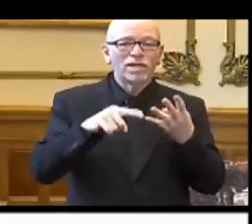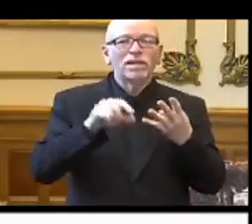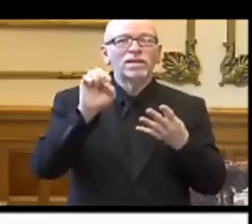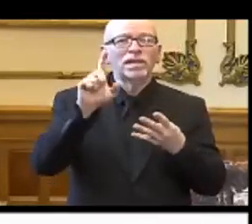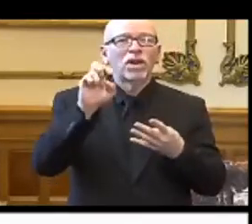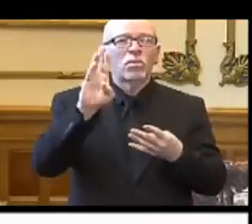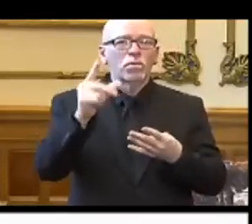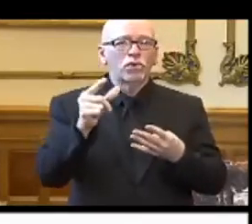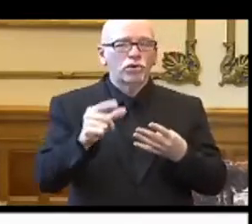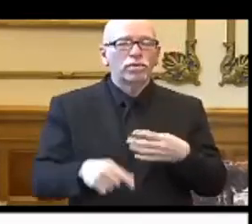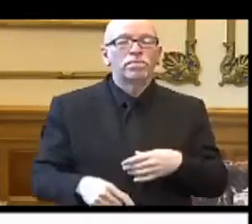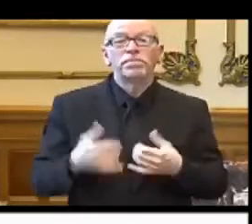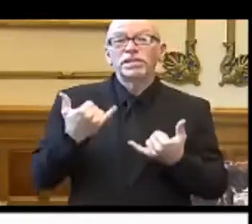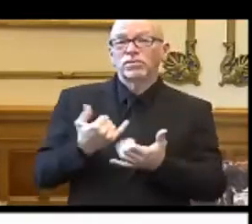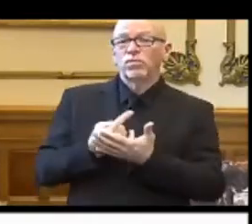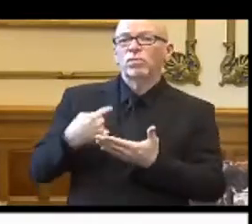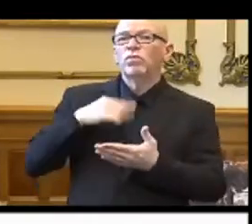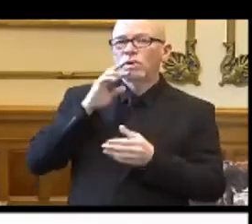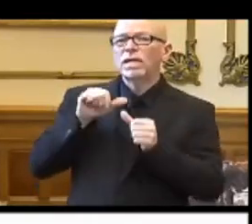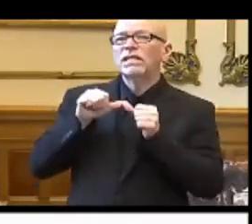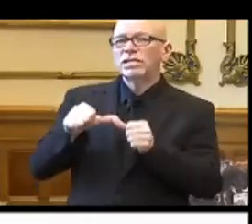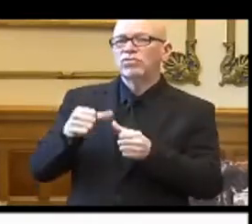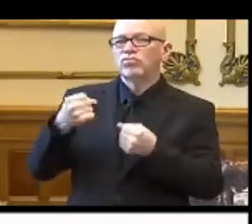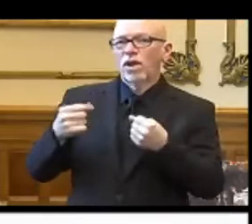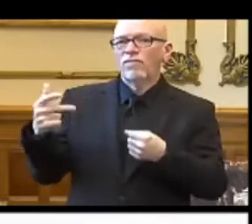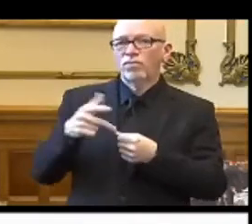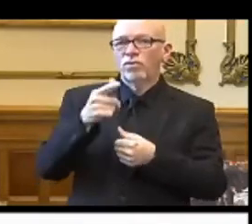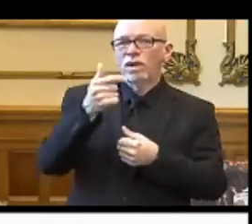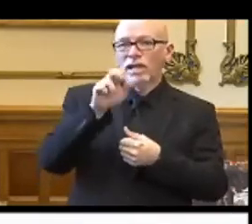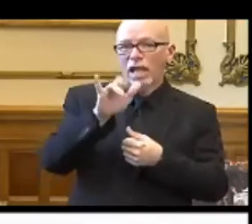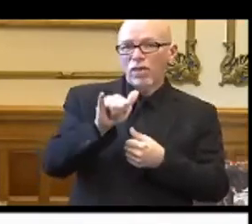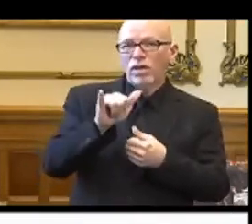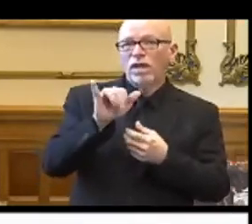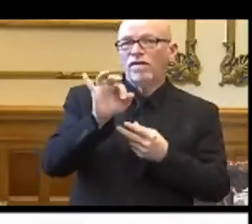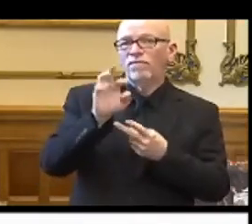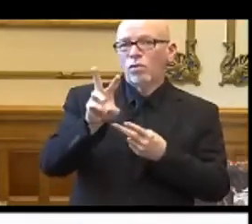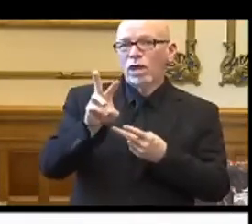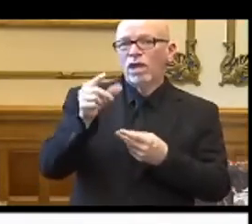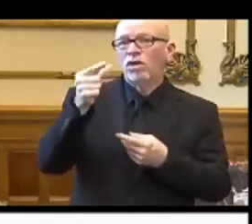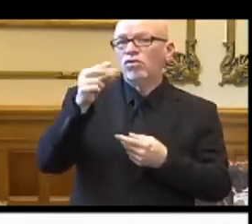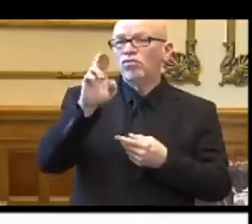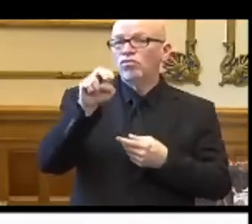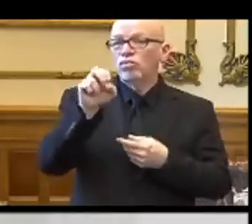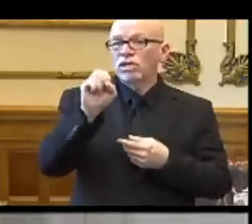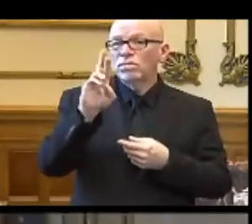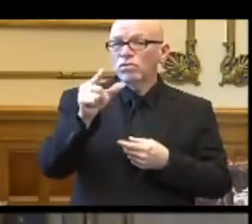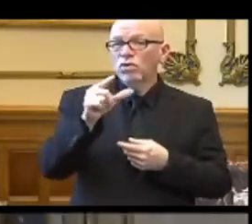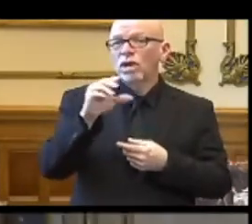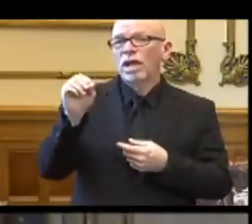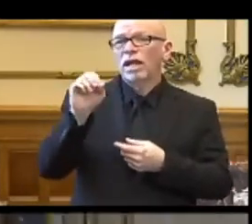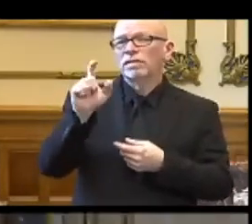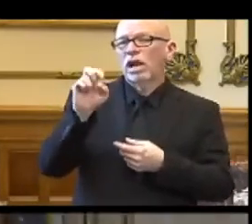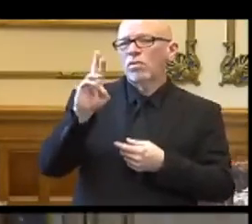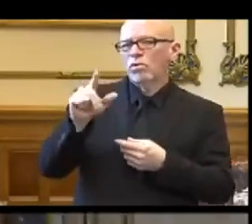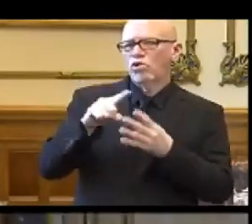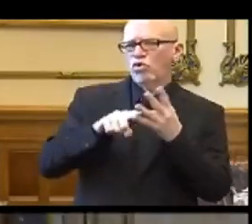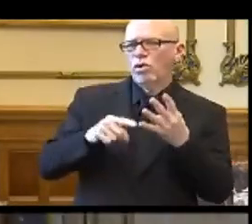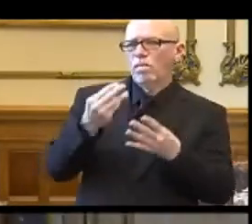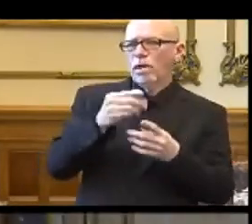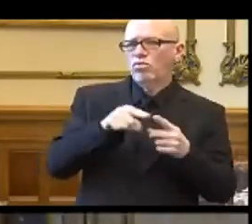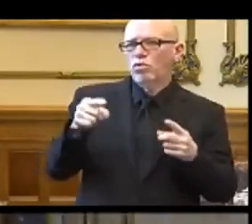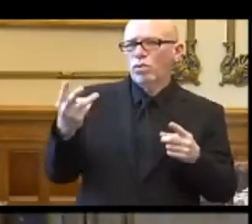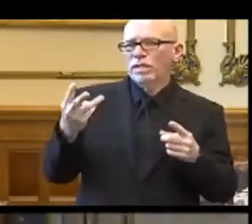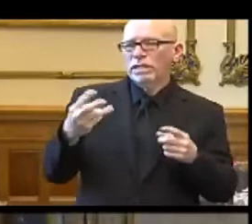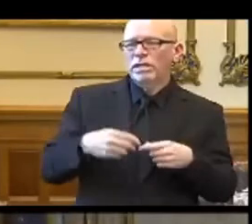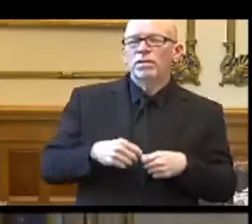Sellersburg. This week, we're continuing drive-throughs in Gary, Fort Wayne, Greensburg, and Sellersburg Monday through Wednesday.